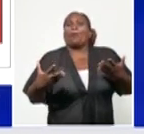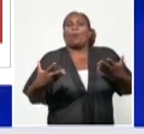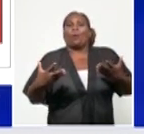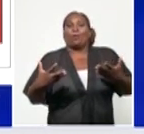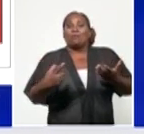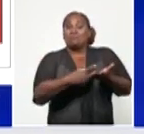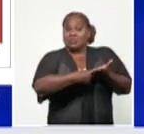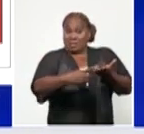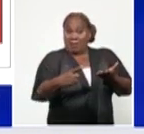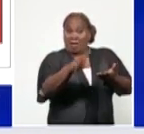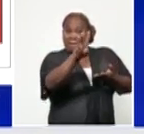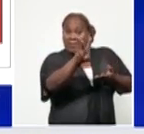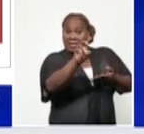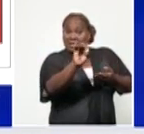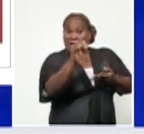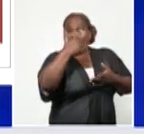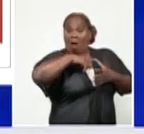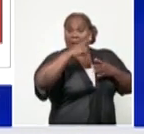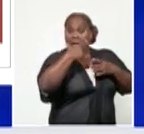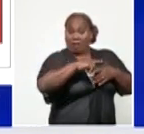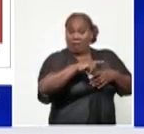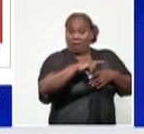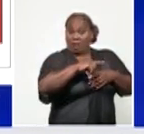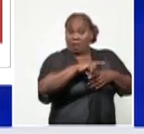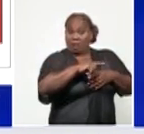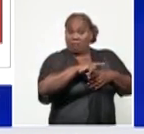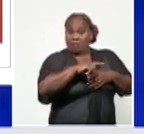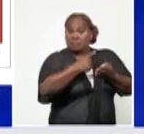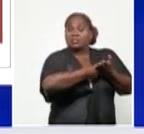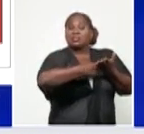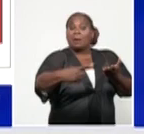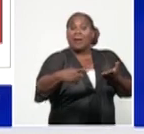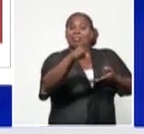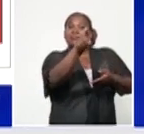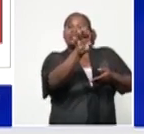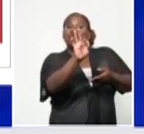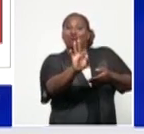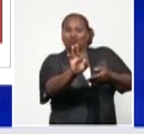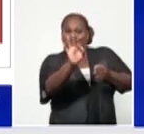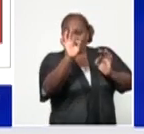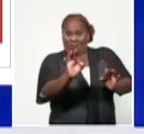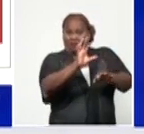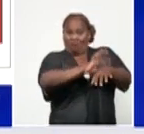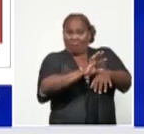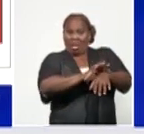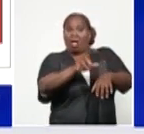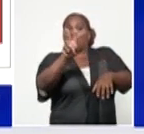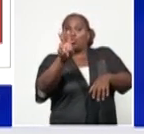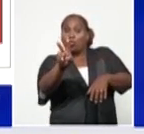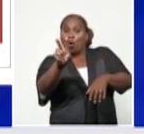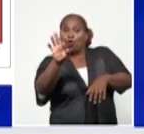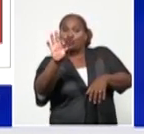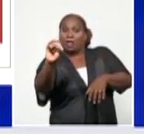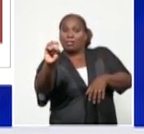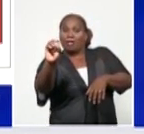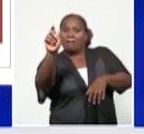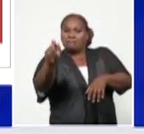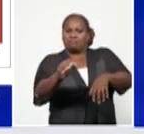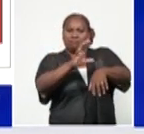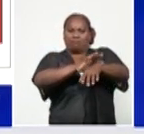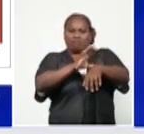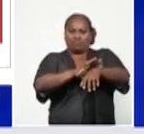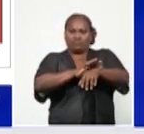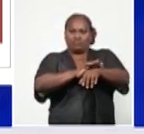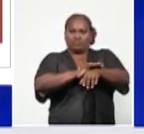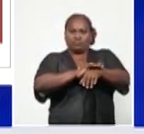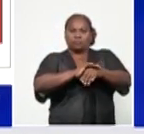week. As you can see, from the 27th of April, or week 18, when we had 280 cases, the